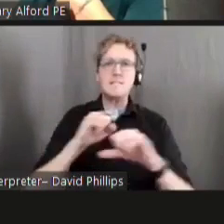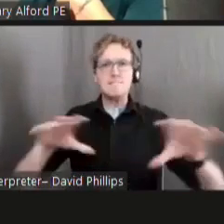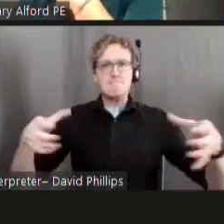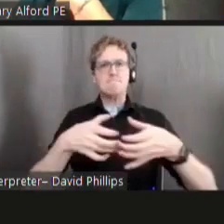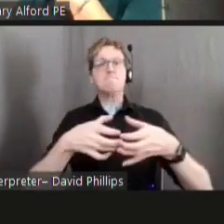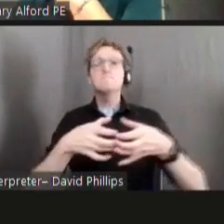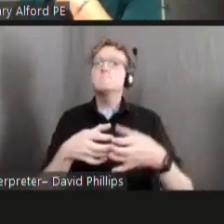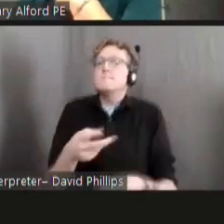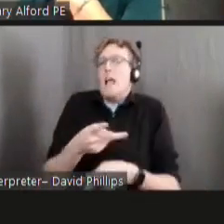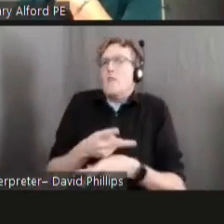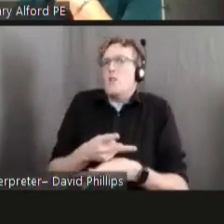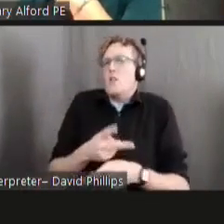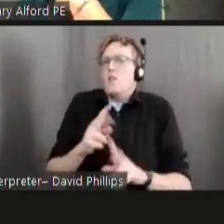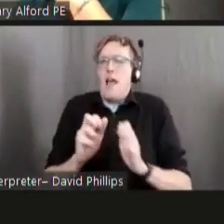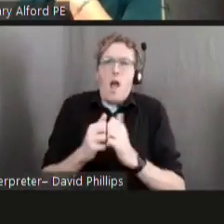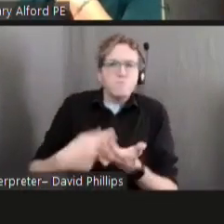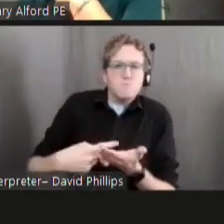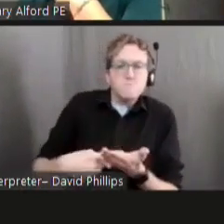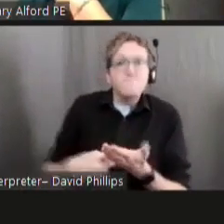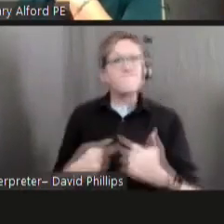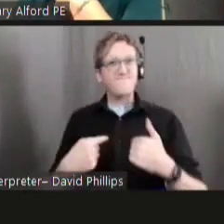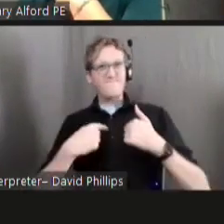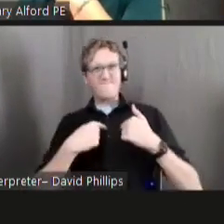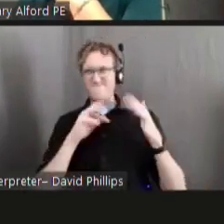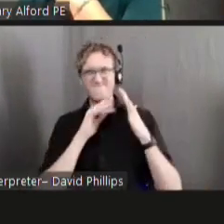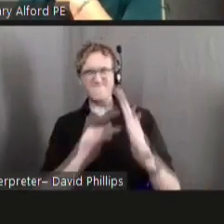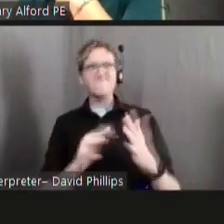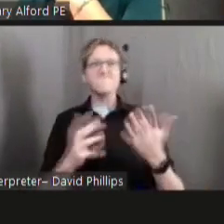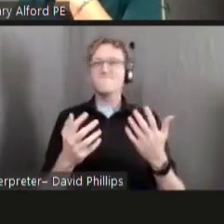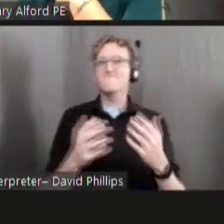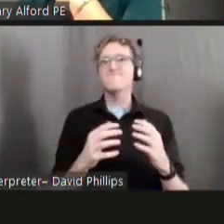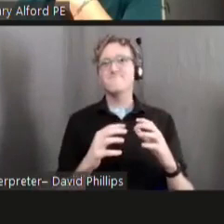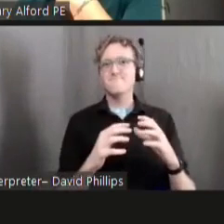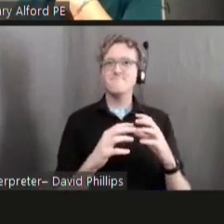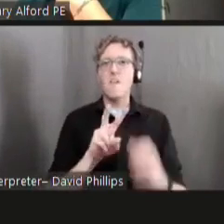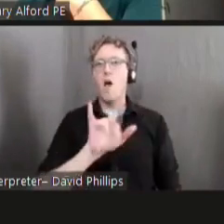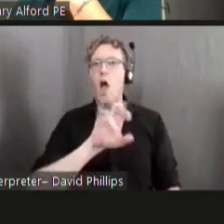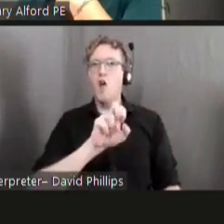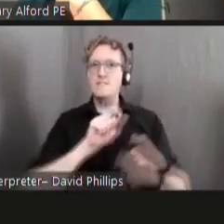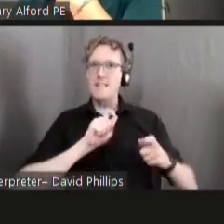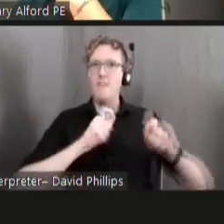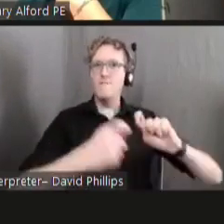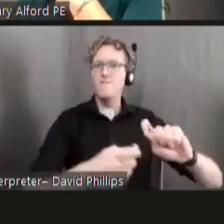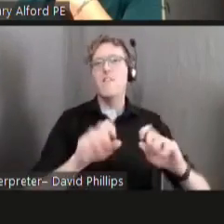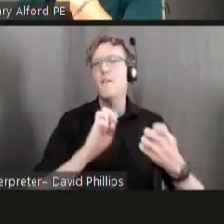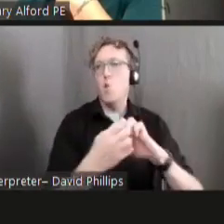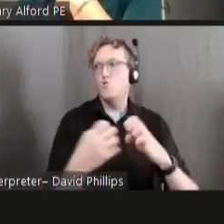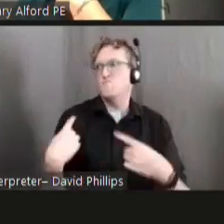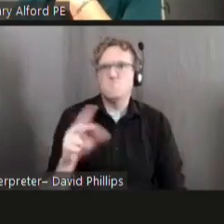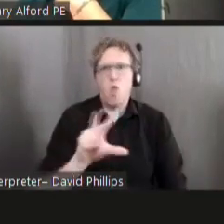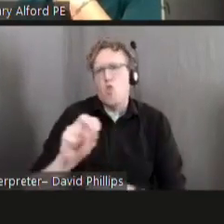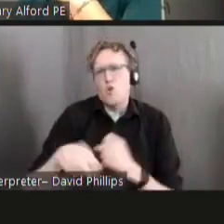an epidemiologist and someone who has studied the evolution and the molecular evolution of viruses for, you know, almost 30 years